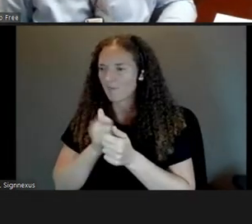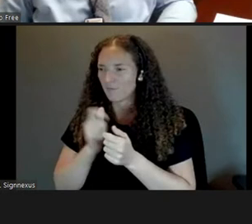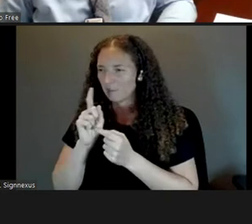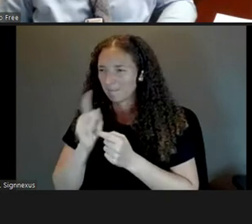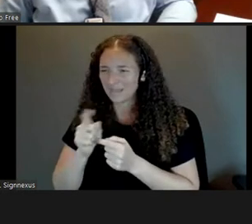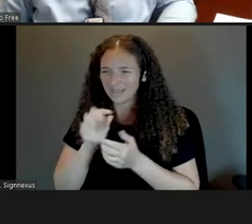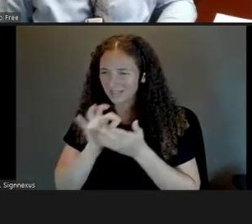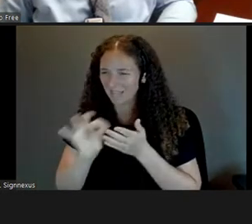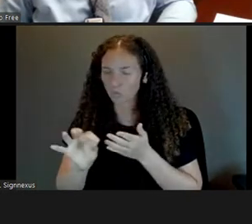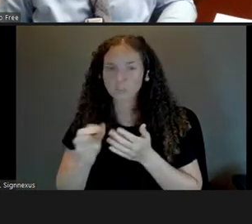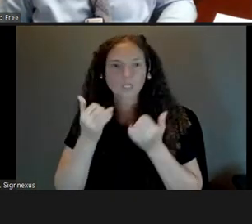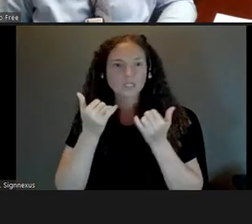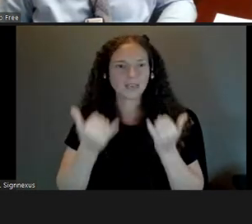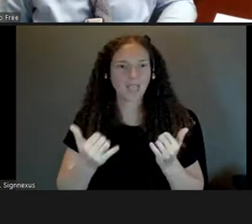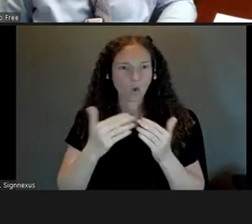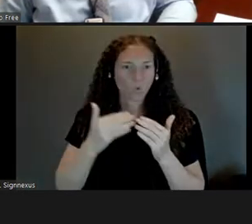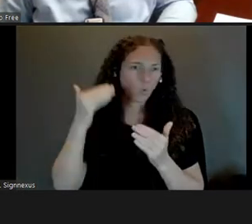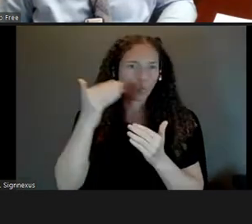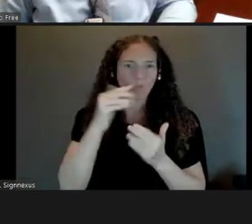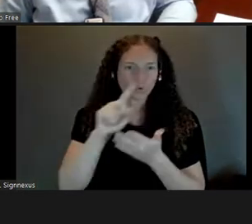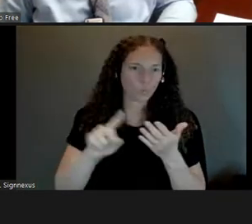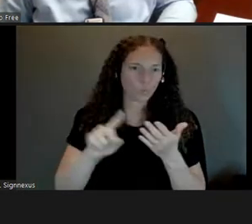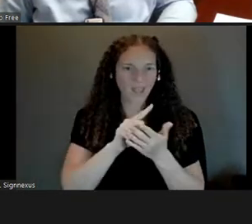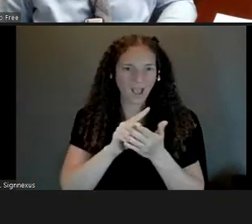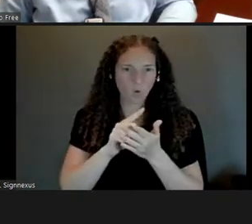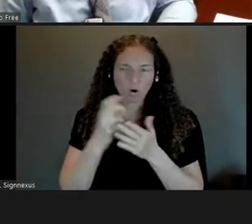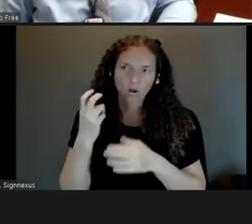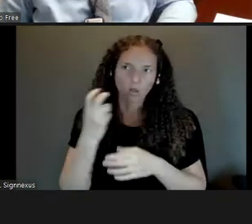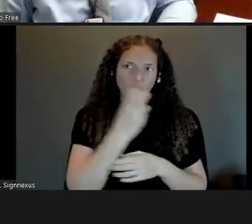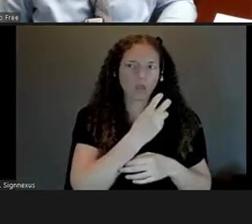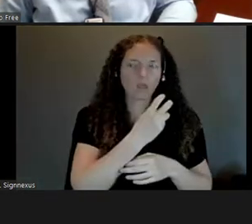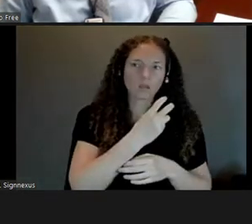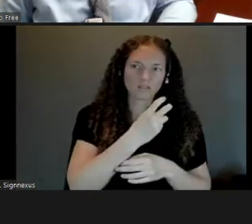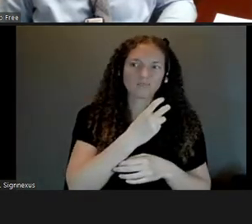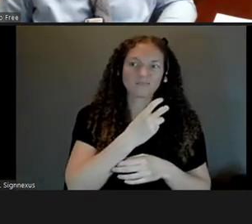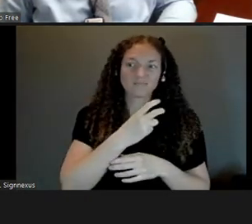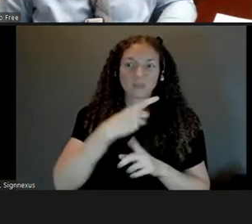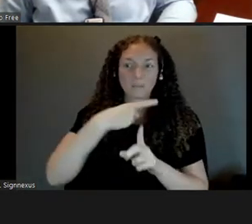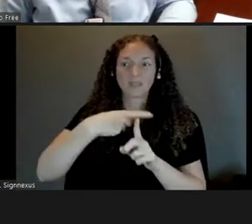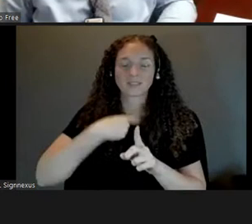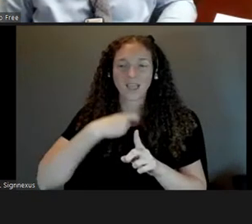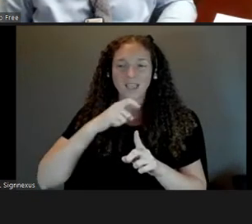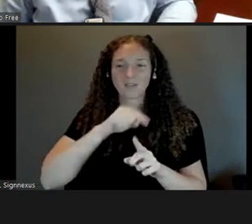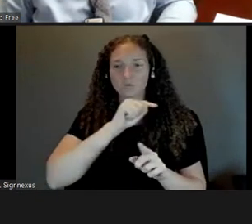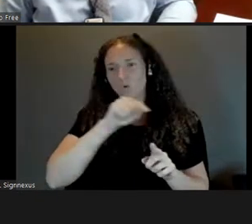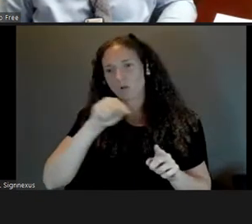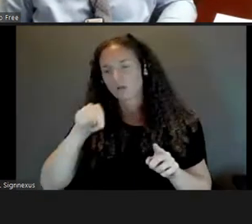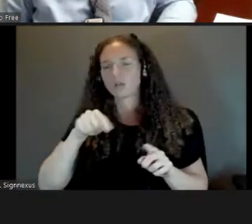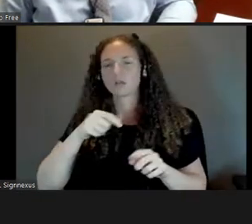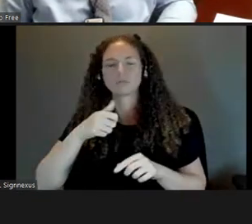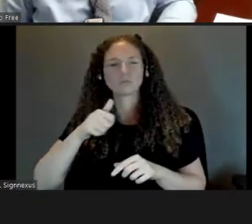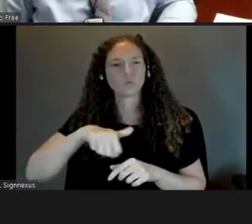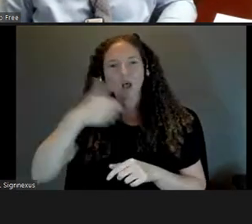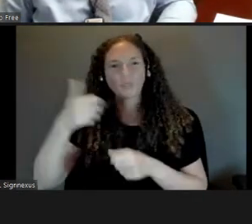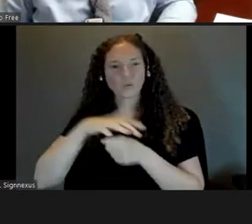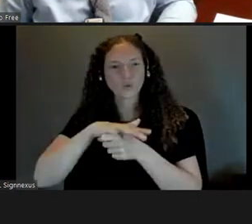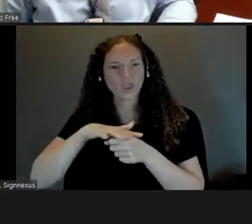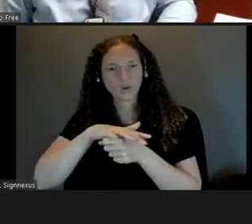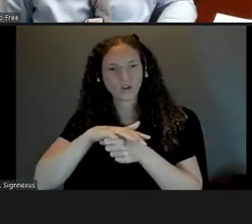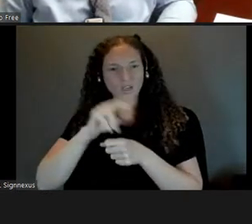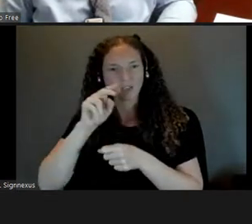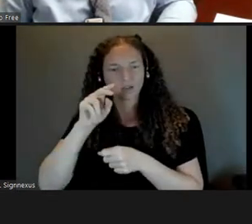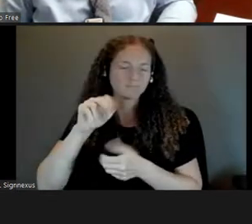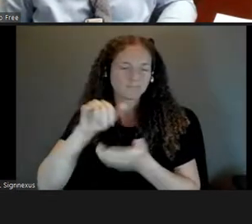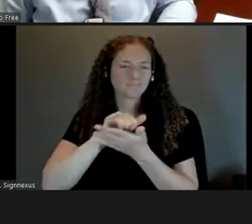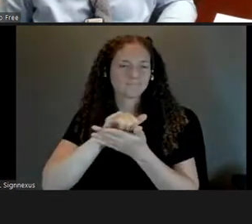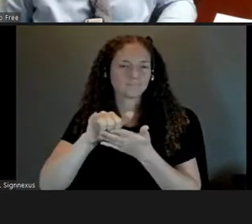an hour plus getting across town. Penn Station and Great Neck. Great Neck is why I chose to live here.